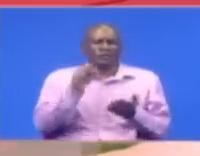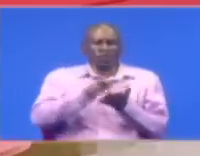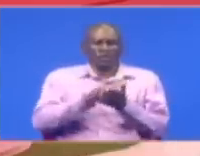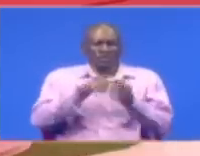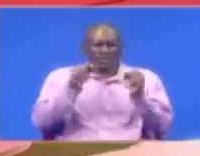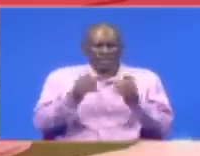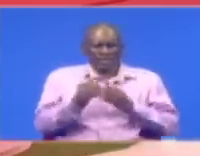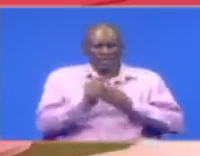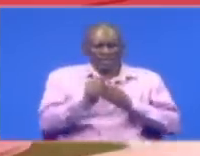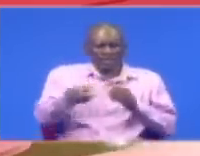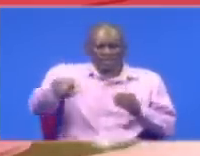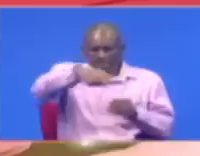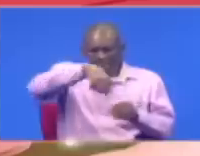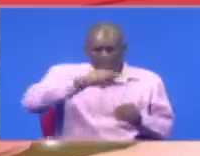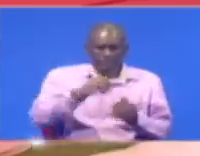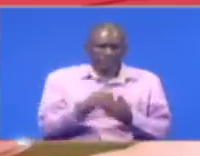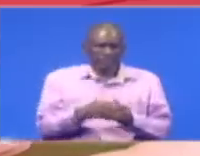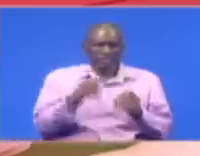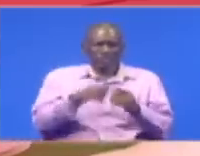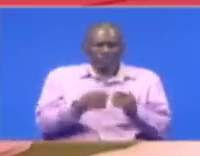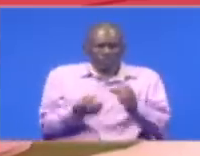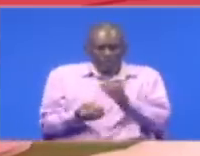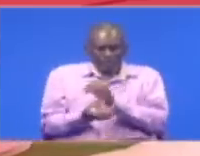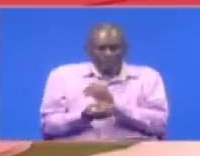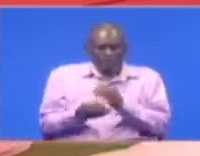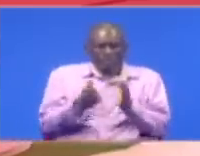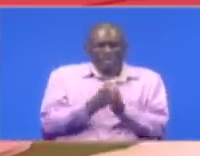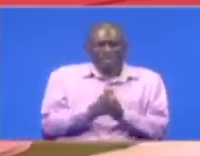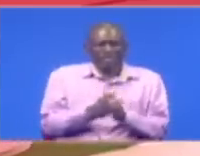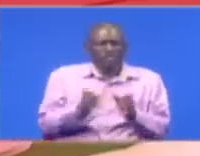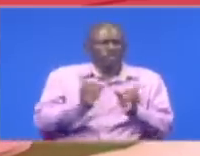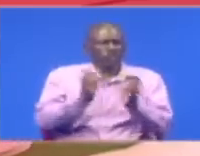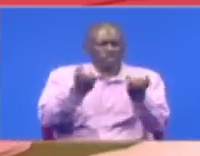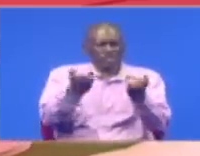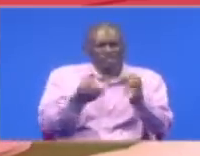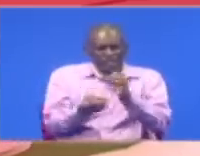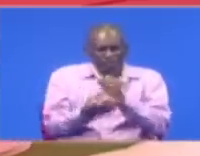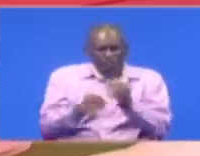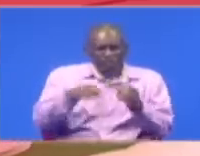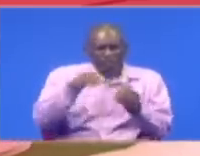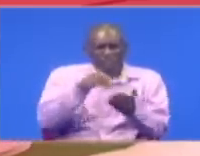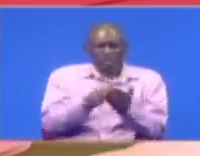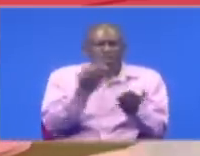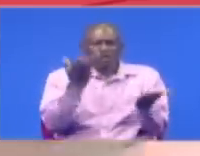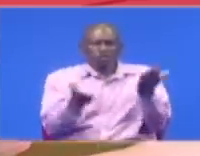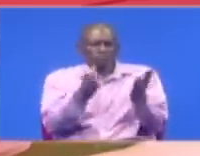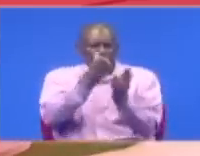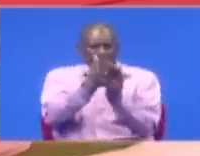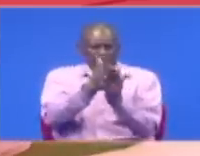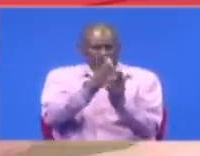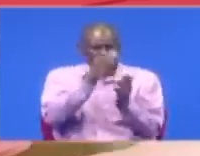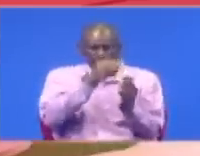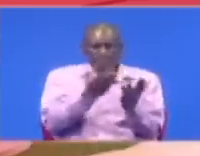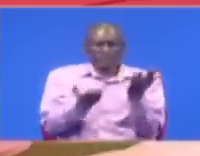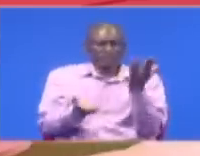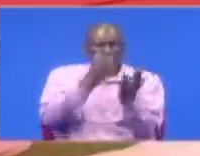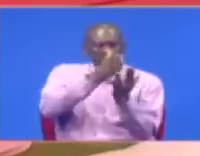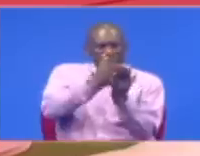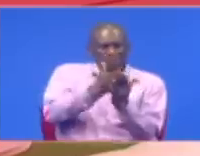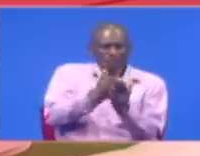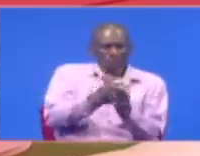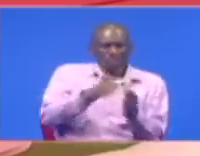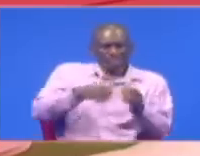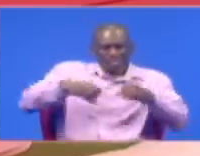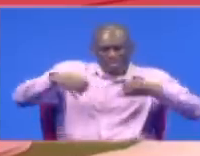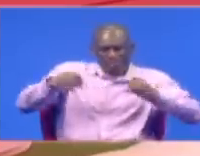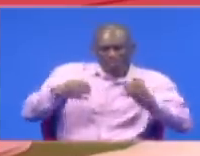really doesn't require explanation and so on and so forth. So balance between the